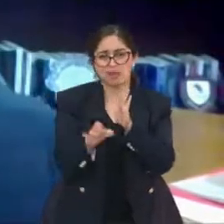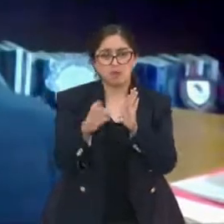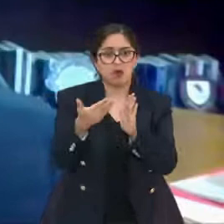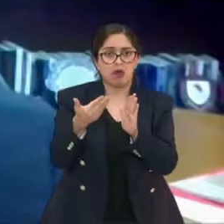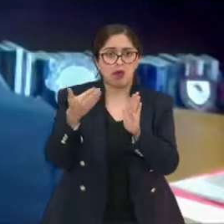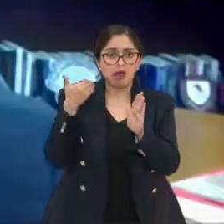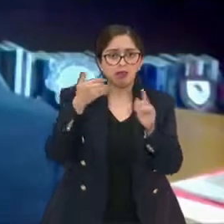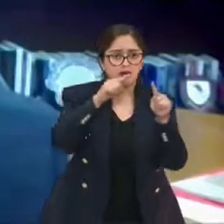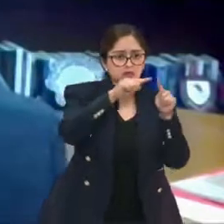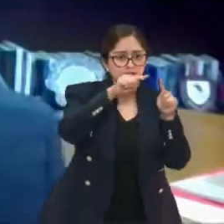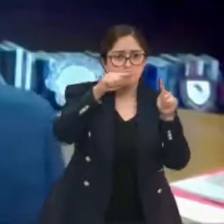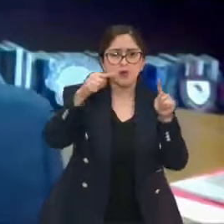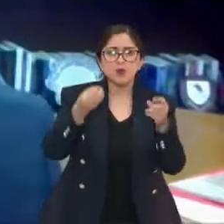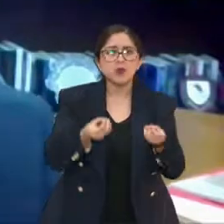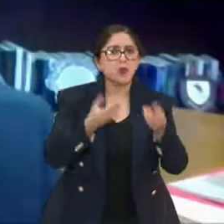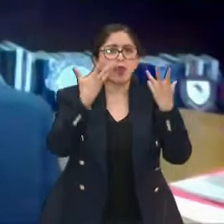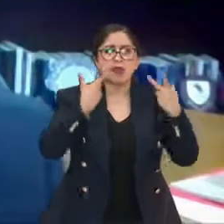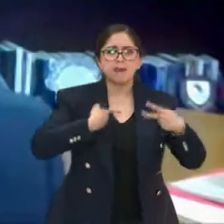the future